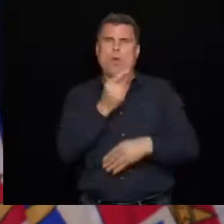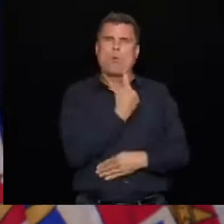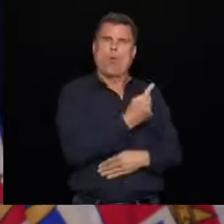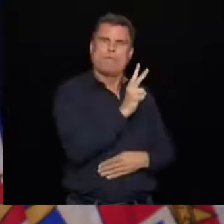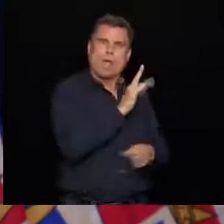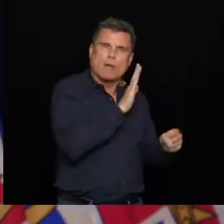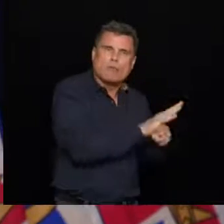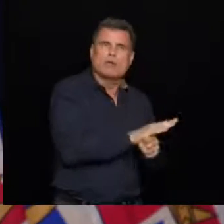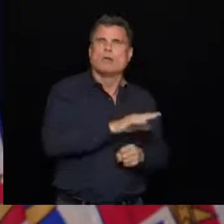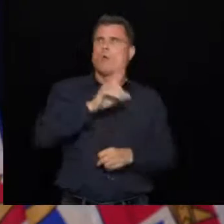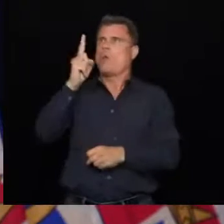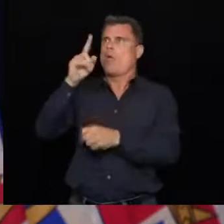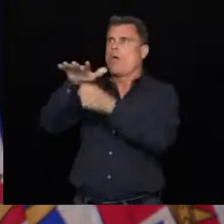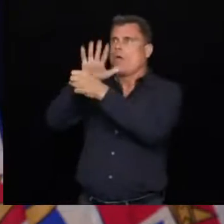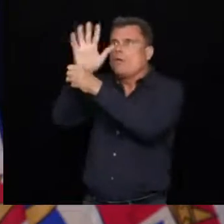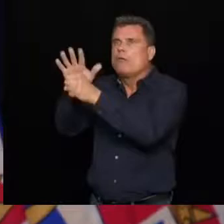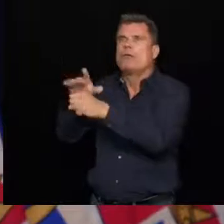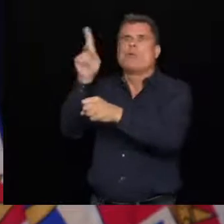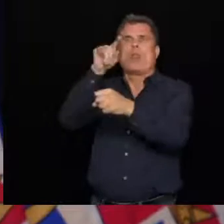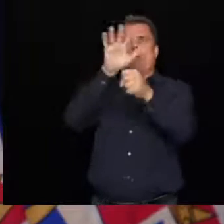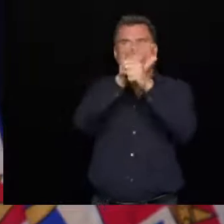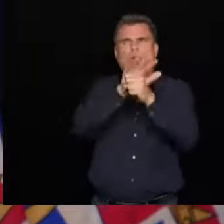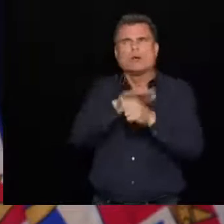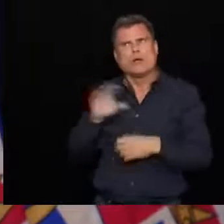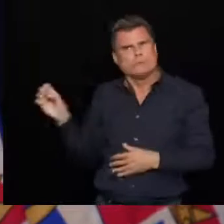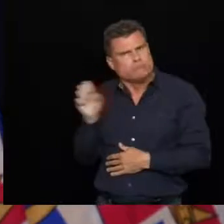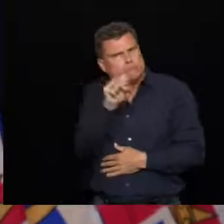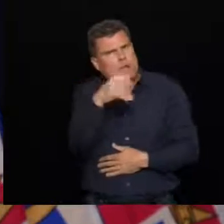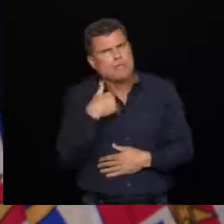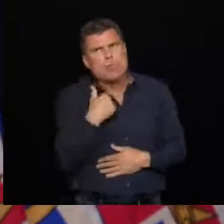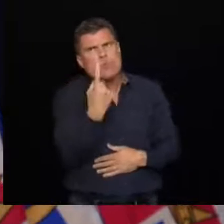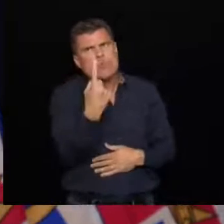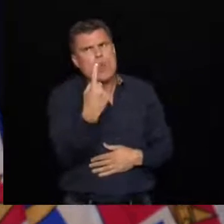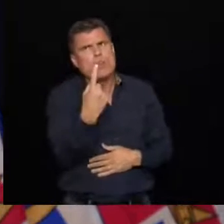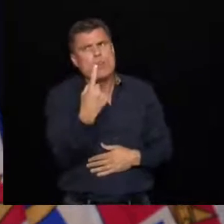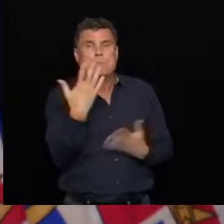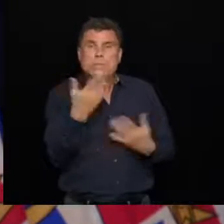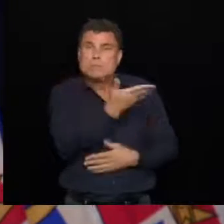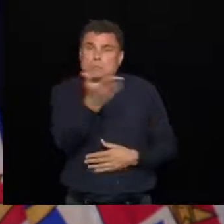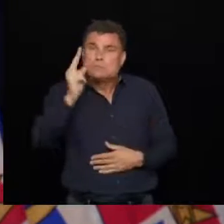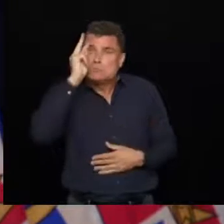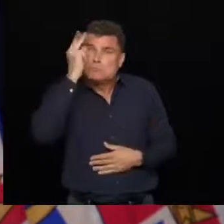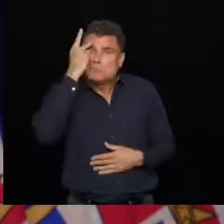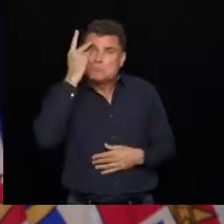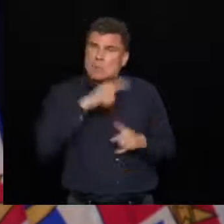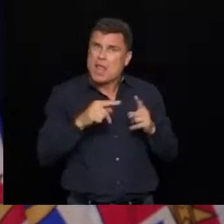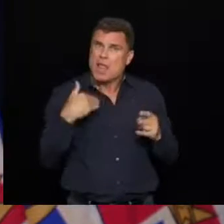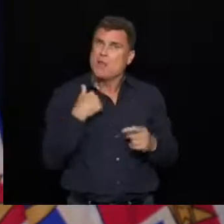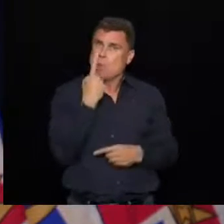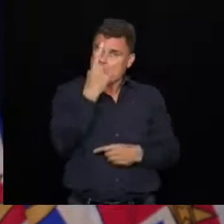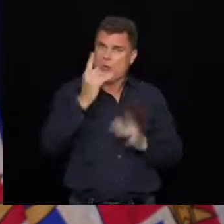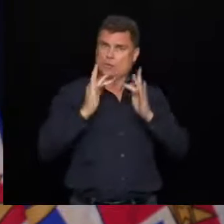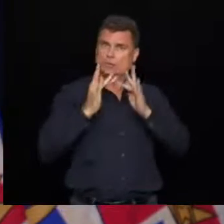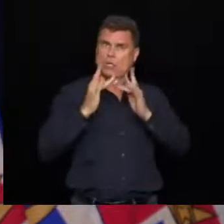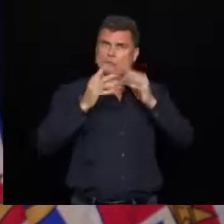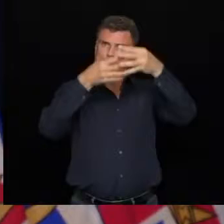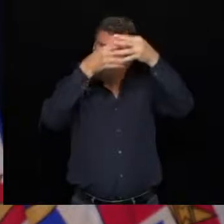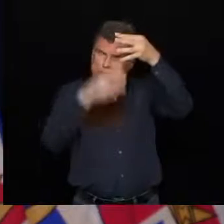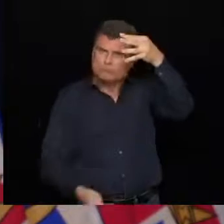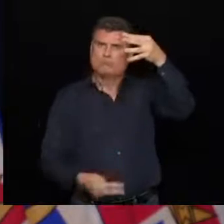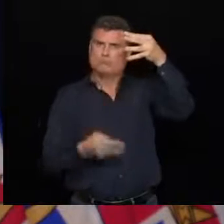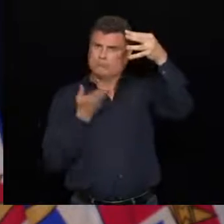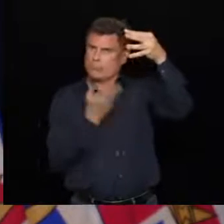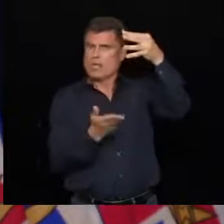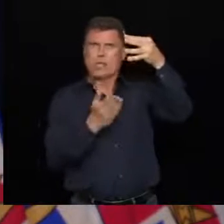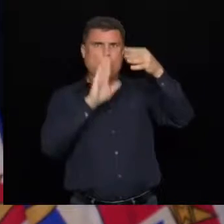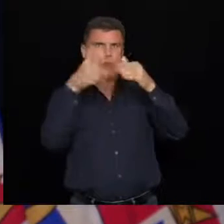some perhaps misunderstanding when we first were posting these up, but we expect that Vancouver Coastal would adhere to what